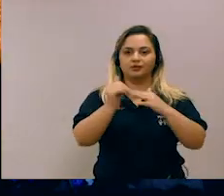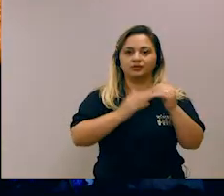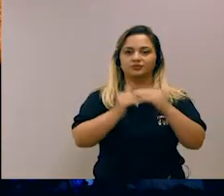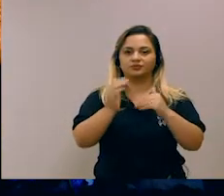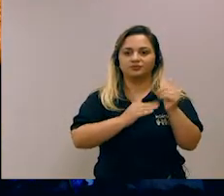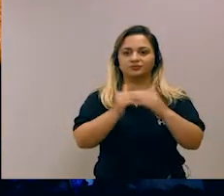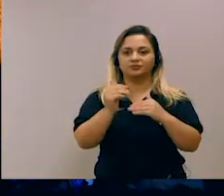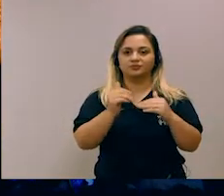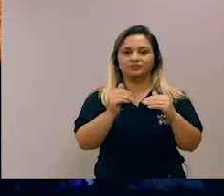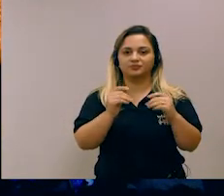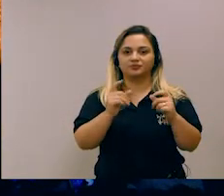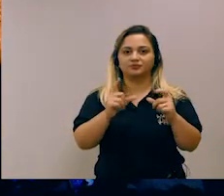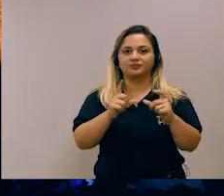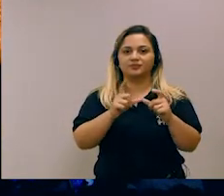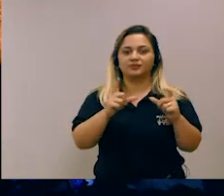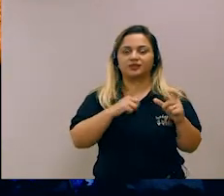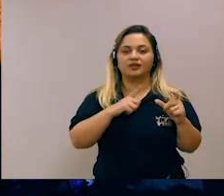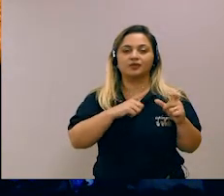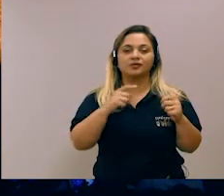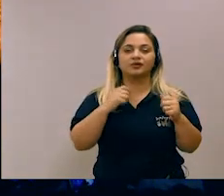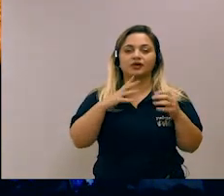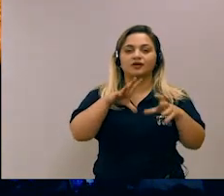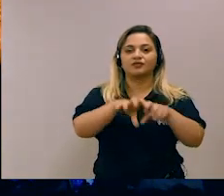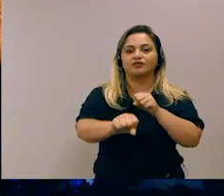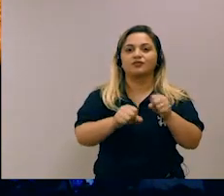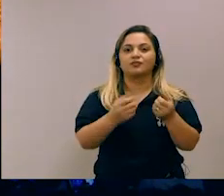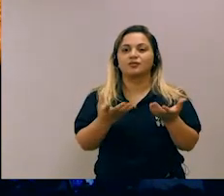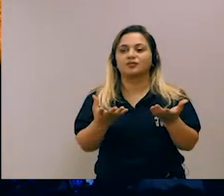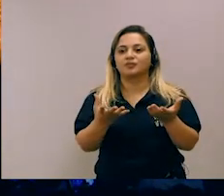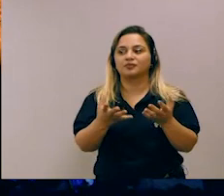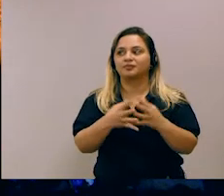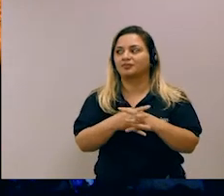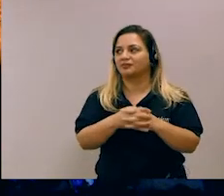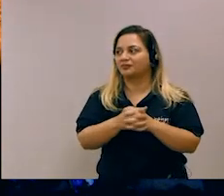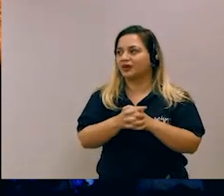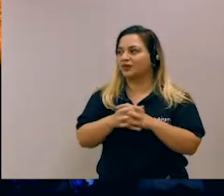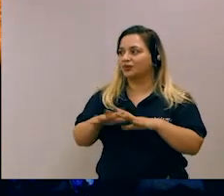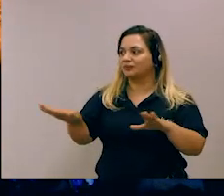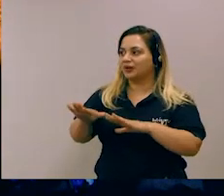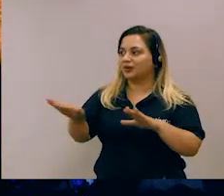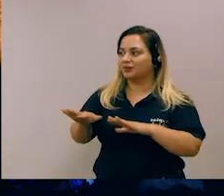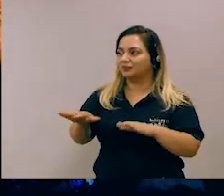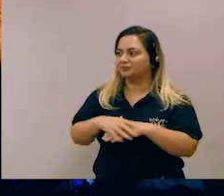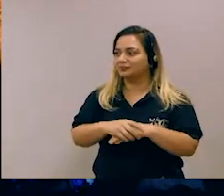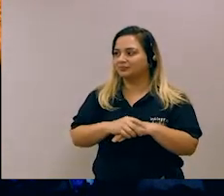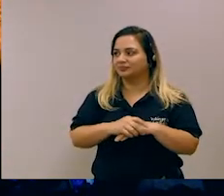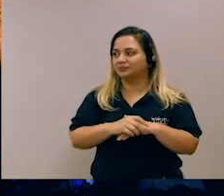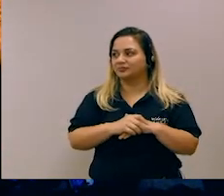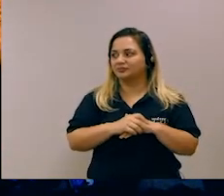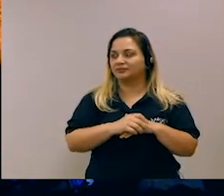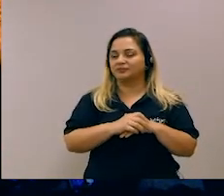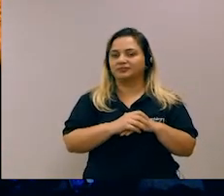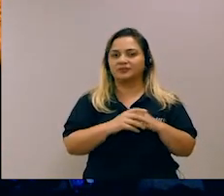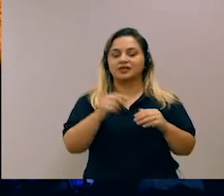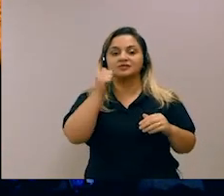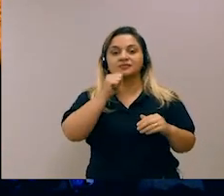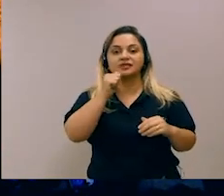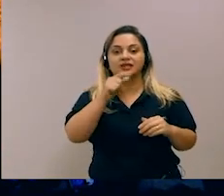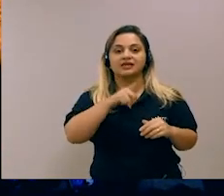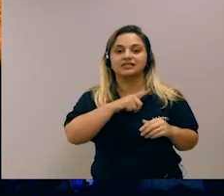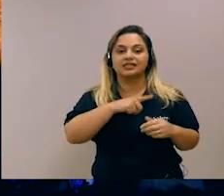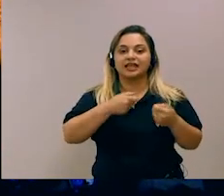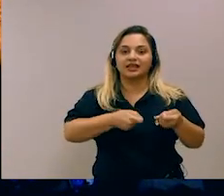have a tendency for more human professions already in high school. So they make the actual